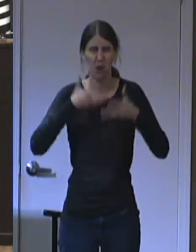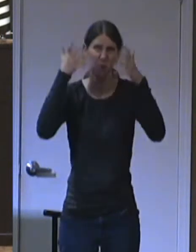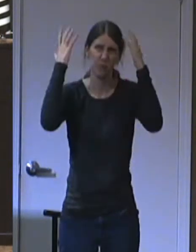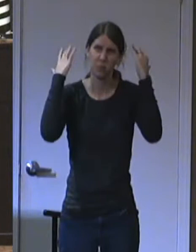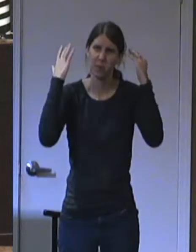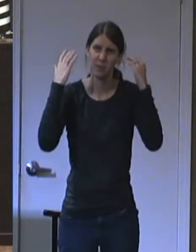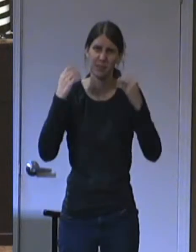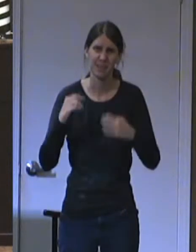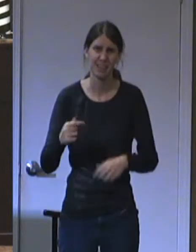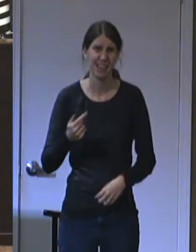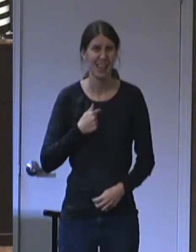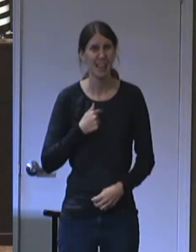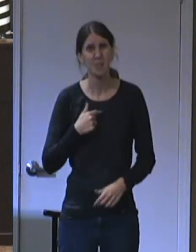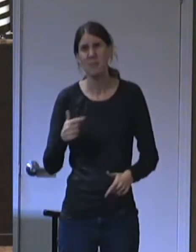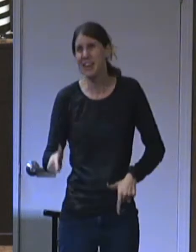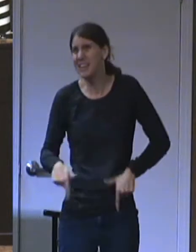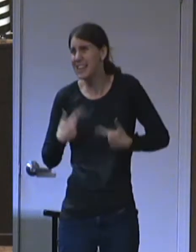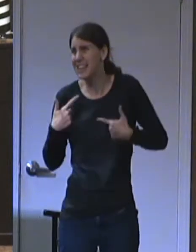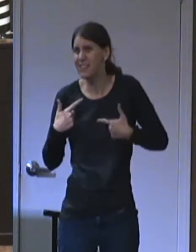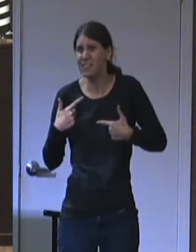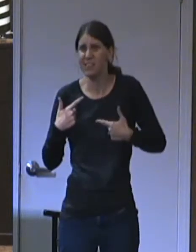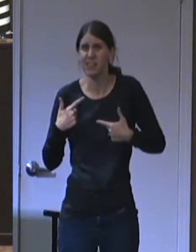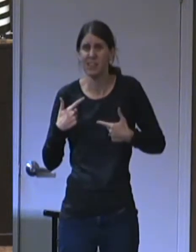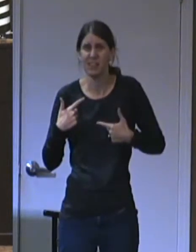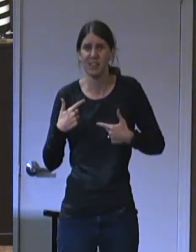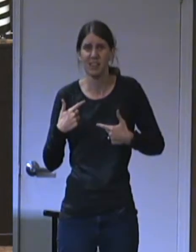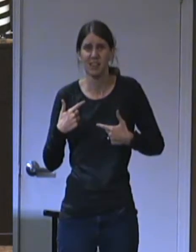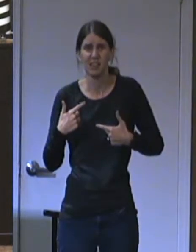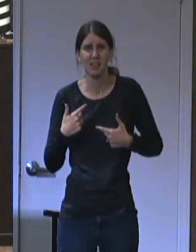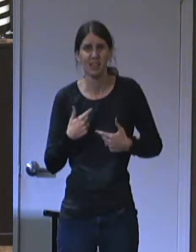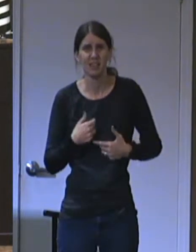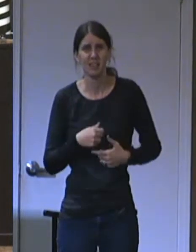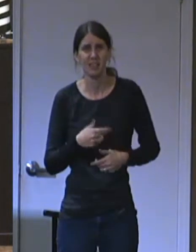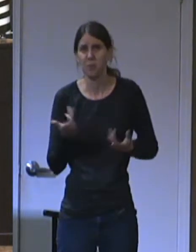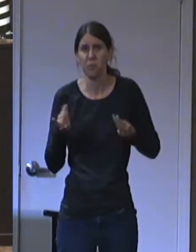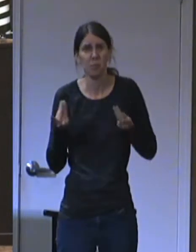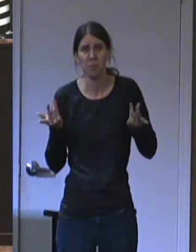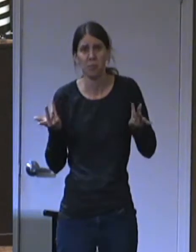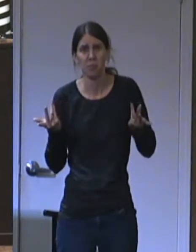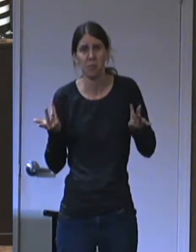wondering if you would survive it emotionally, mentally, physically, I don't care.